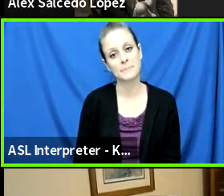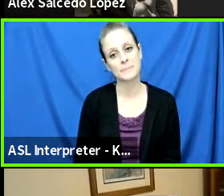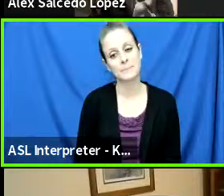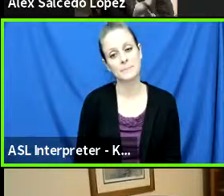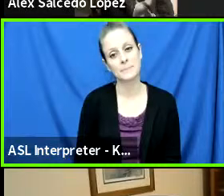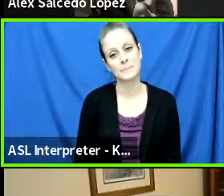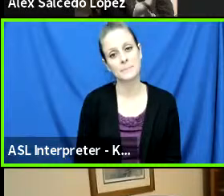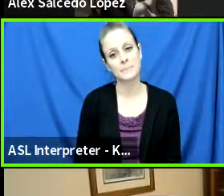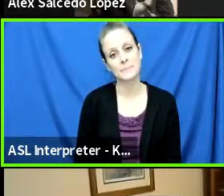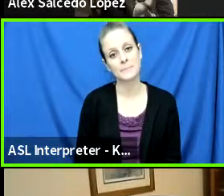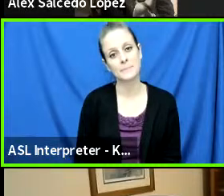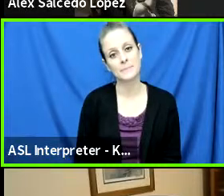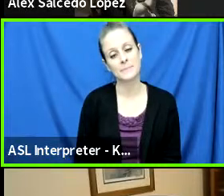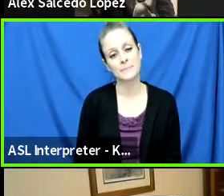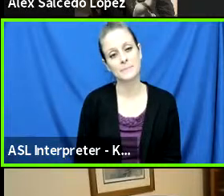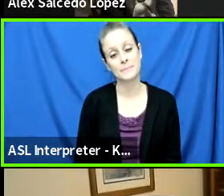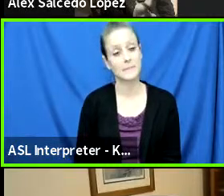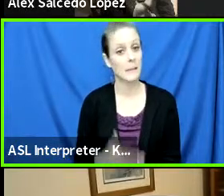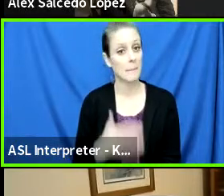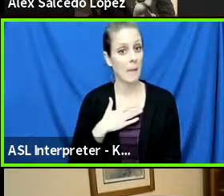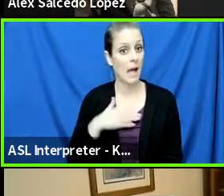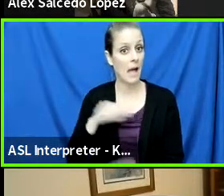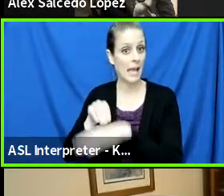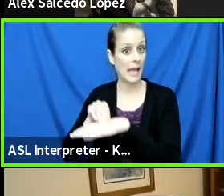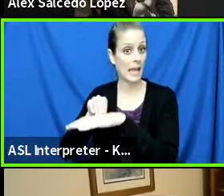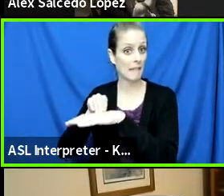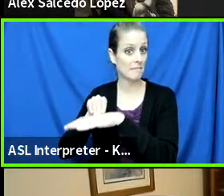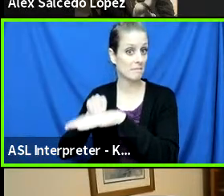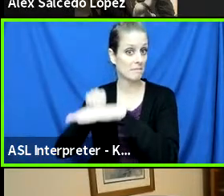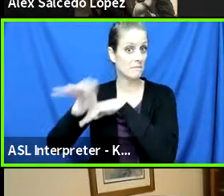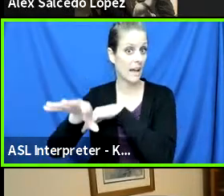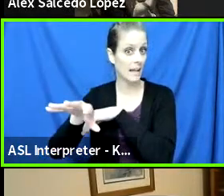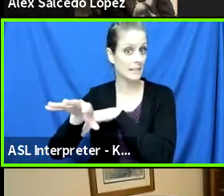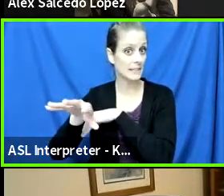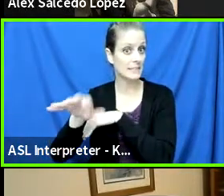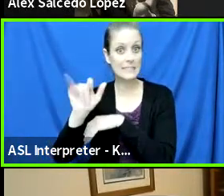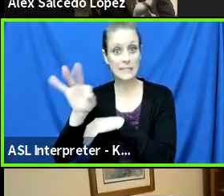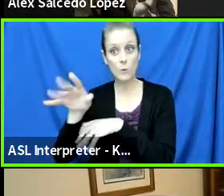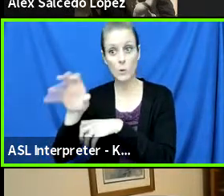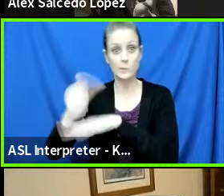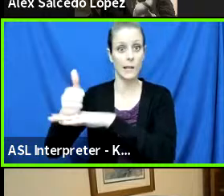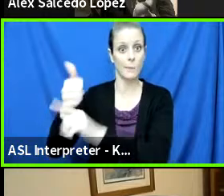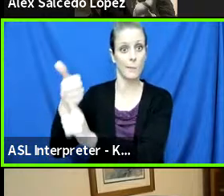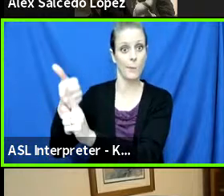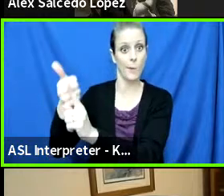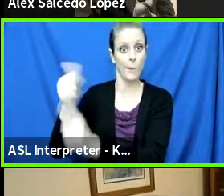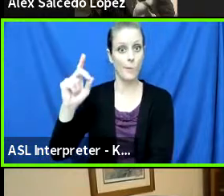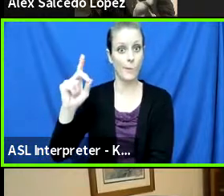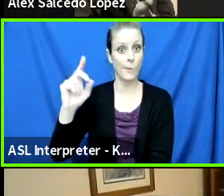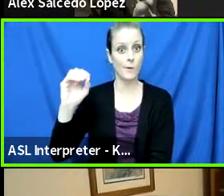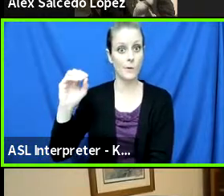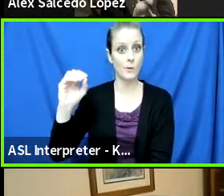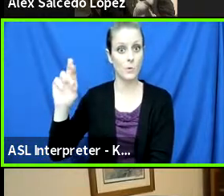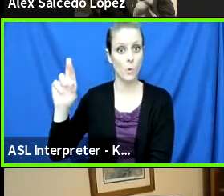for people that want to make their own door program, I would say that